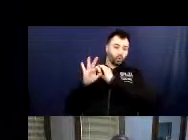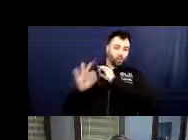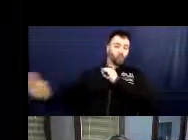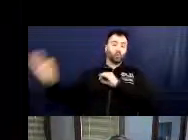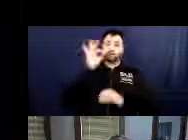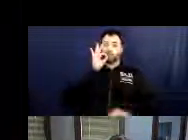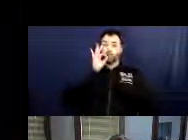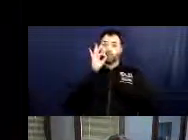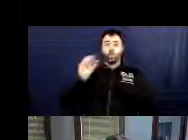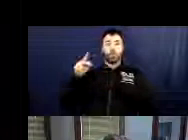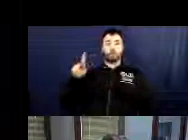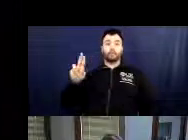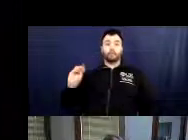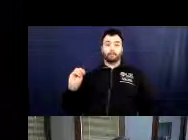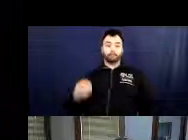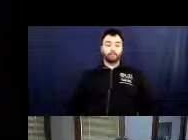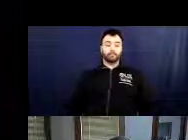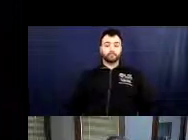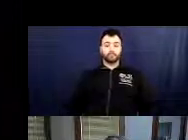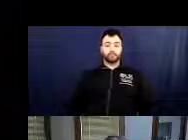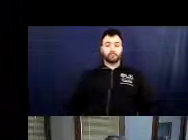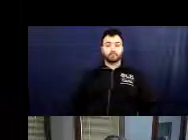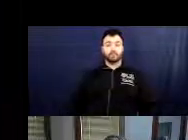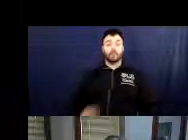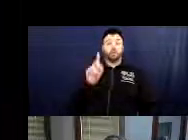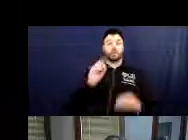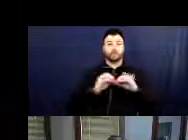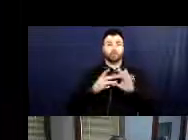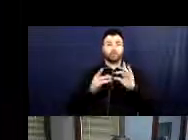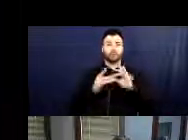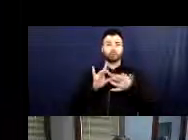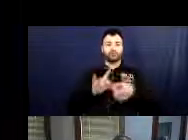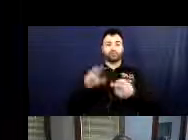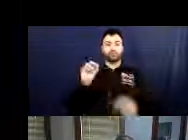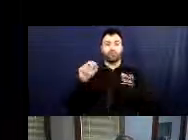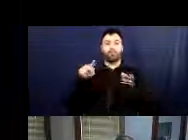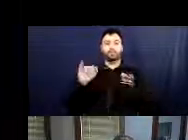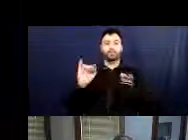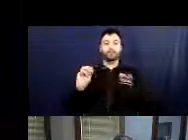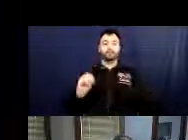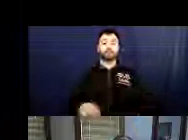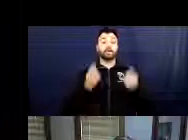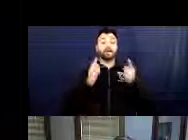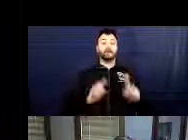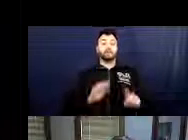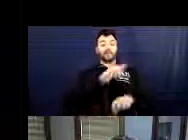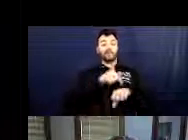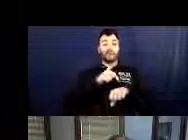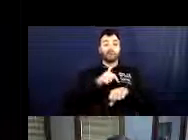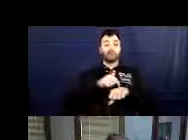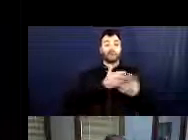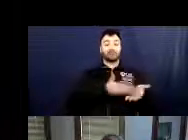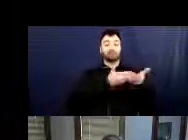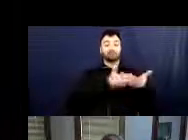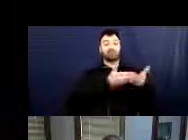opium. Quickly moving on, let me just mention one more thing about this. In exchange for bombing the ships as a result